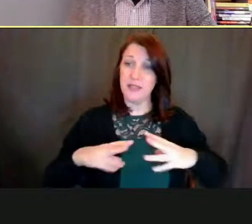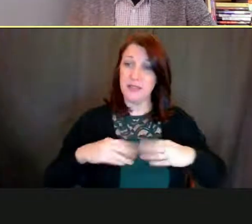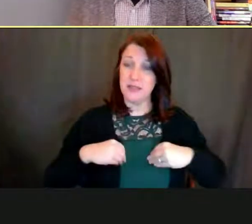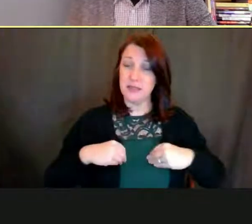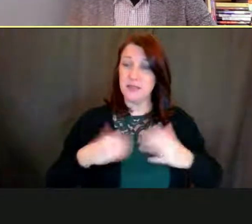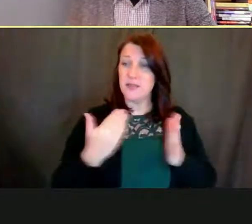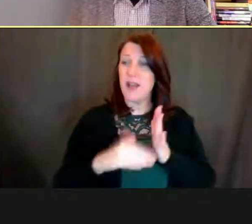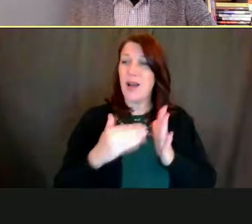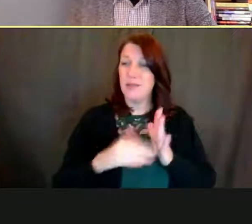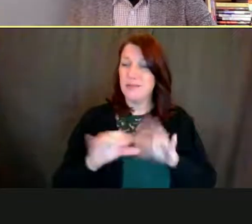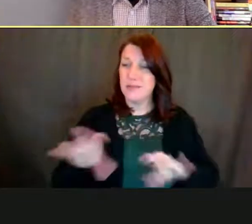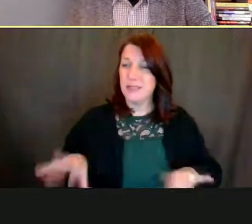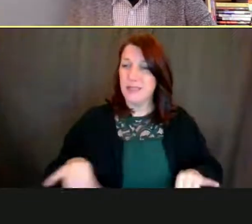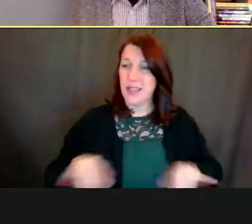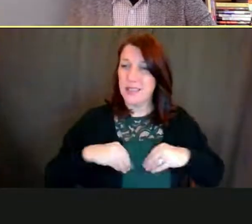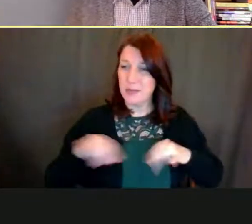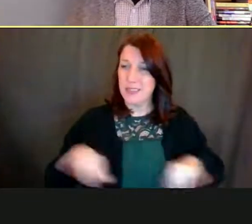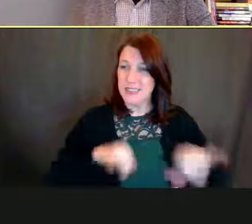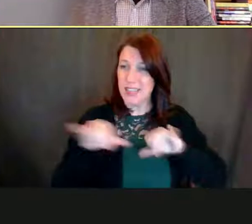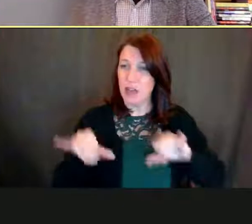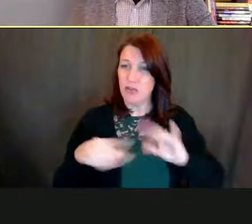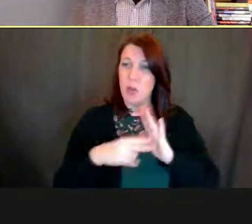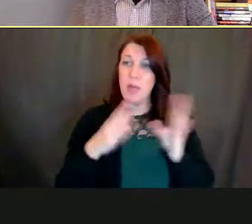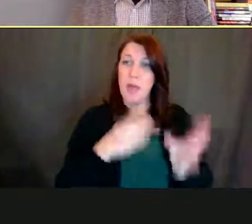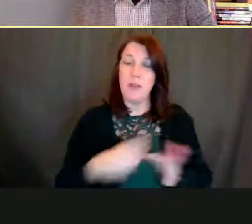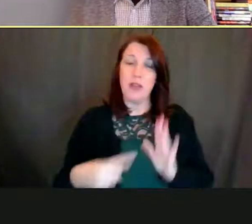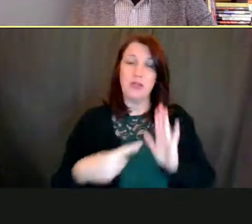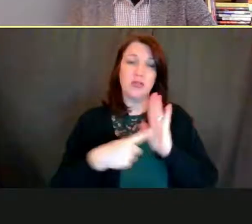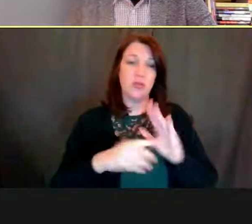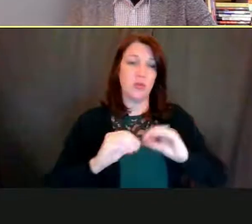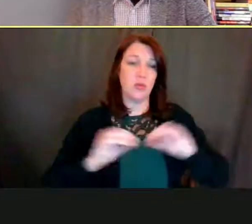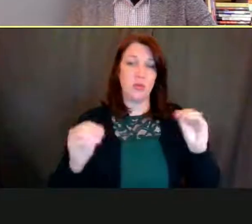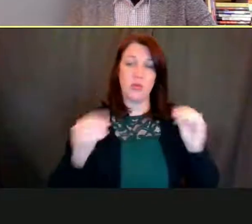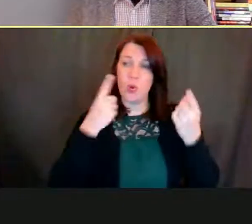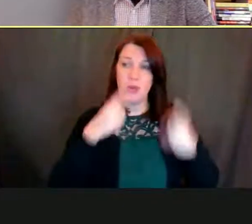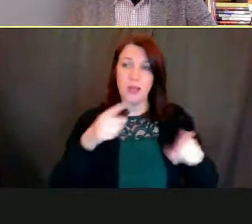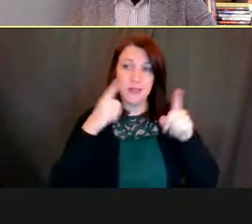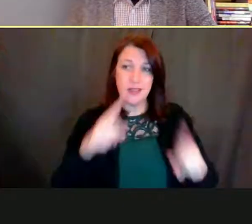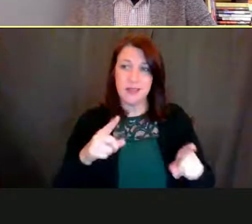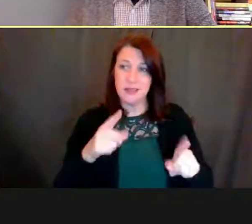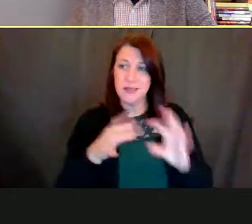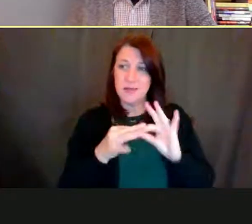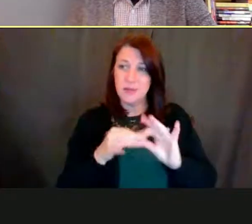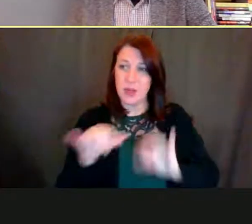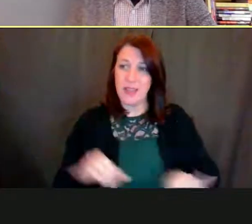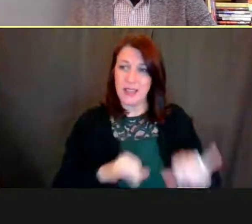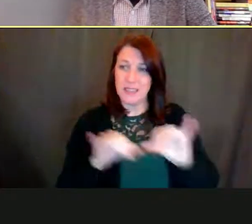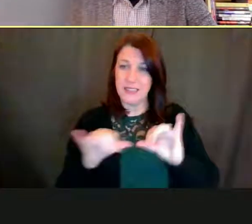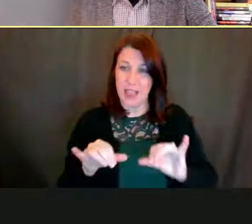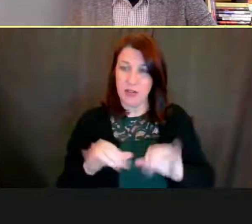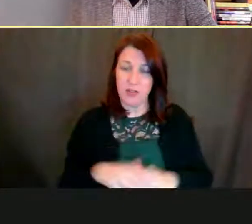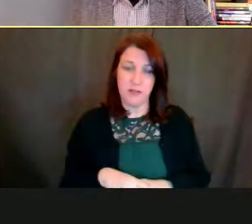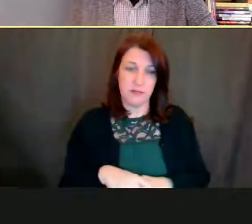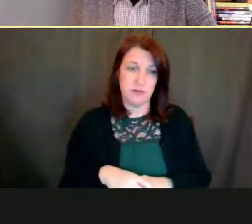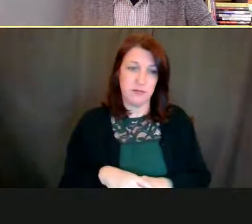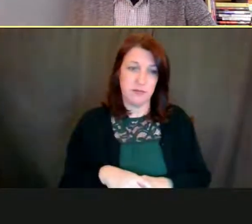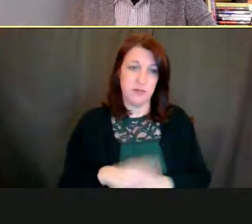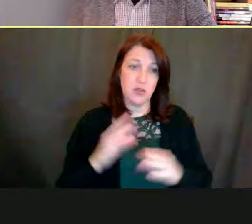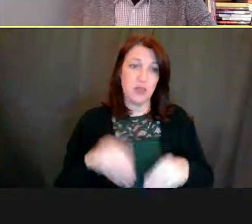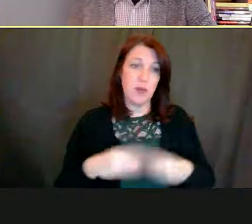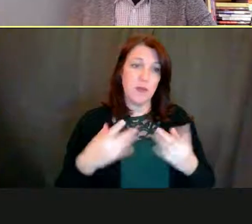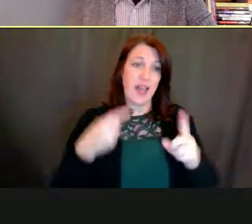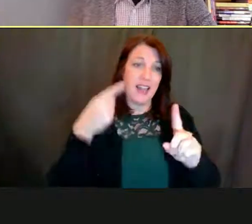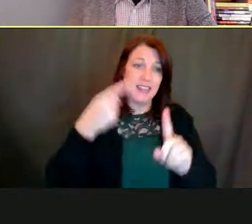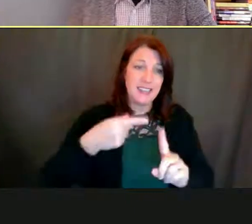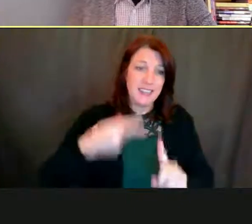in question, in which case plans really should just indicate that there are no consensus data standards. Plans should also provide detail on